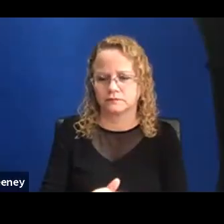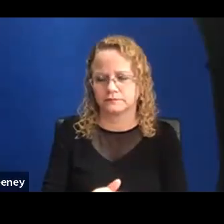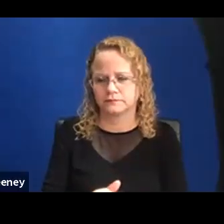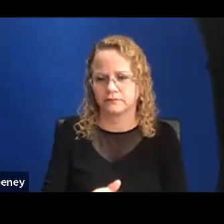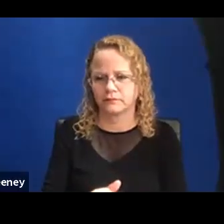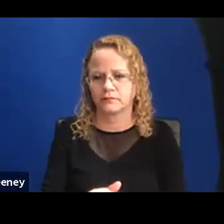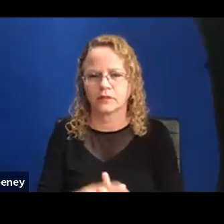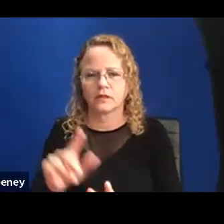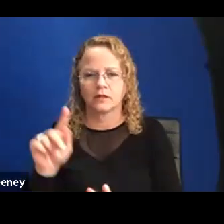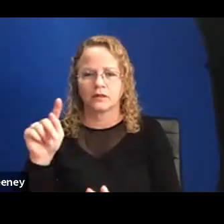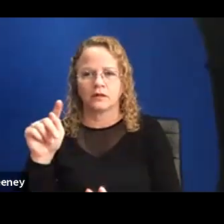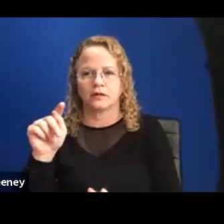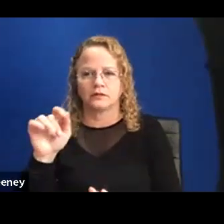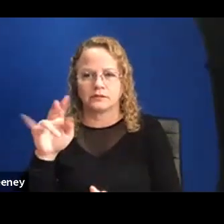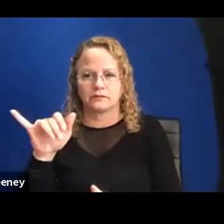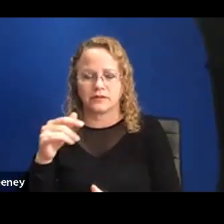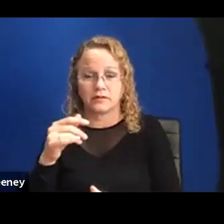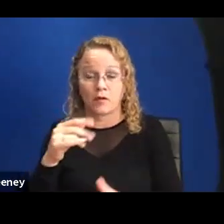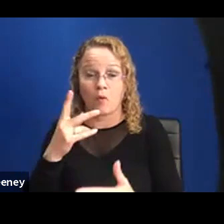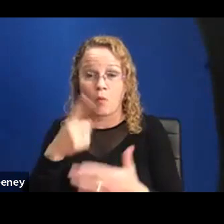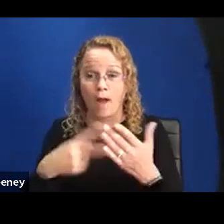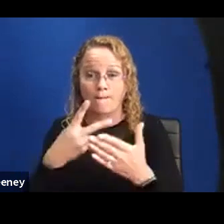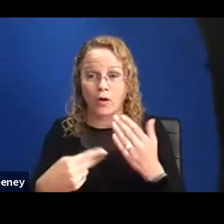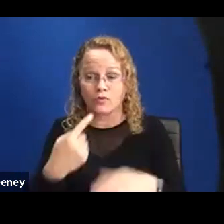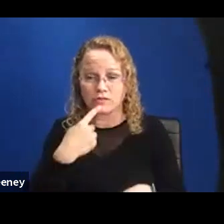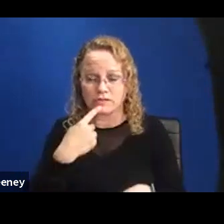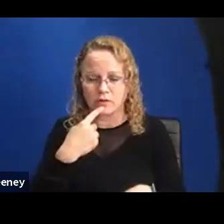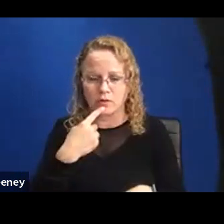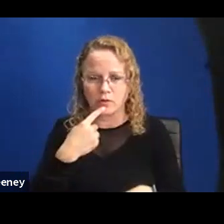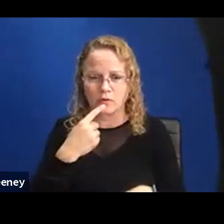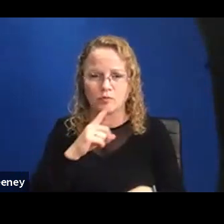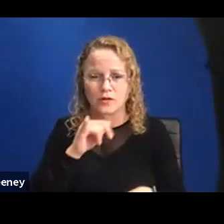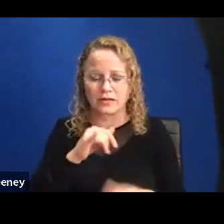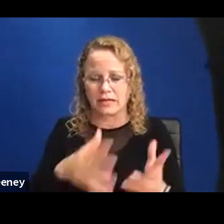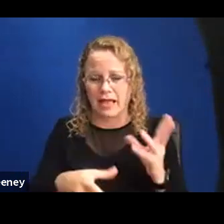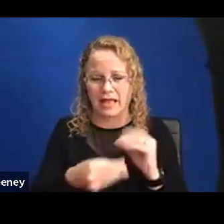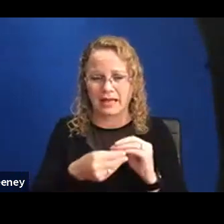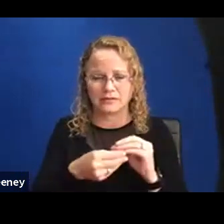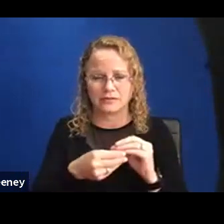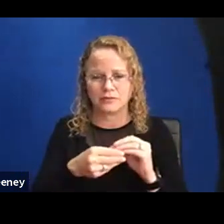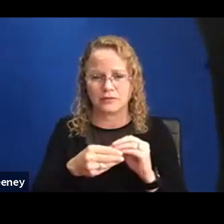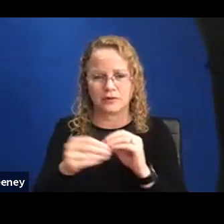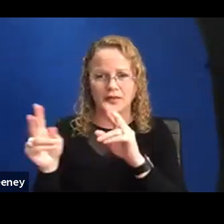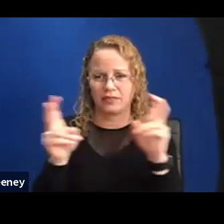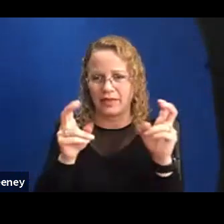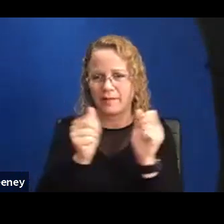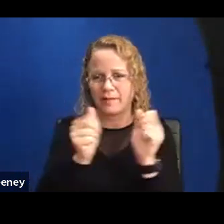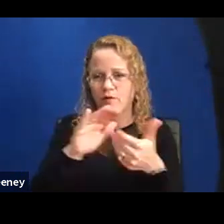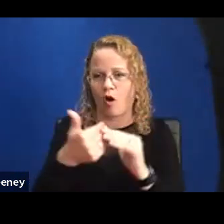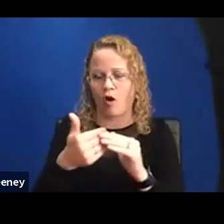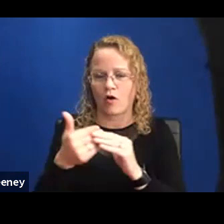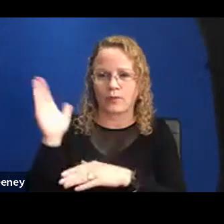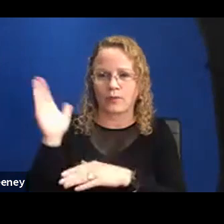And all of what both of you guys are saying, really pours into kind of the overarching theme that we have with all the presentations we've had,